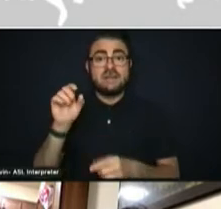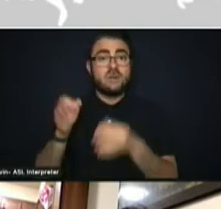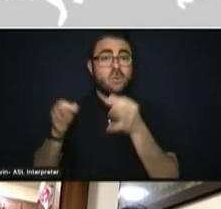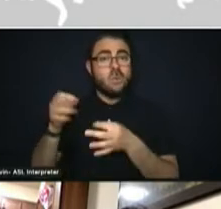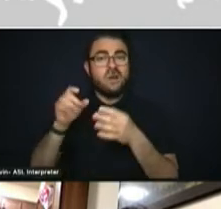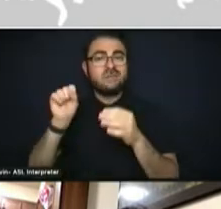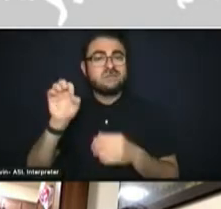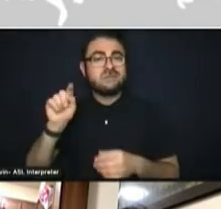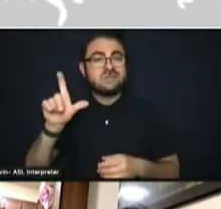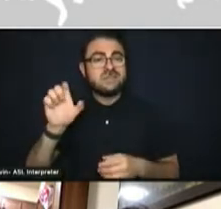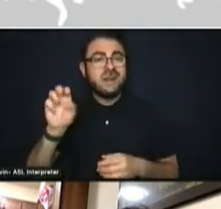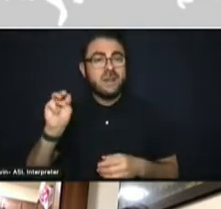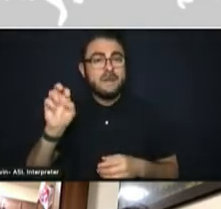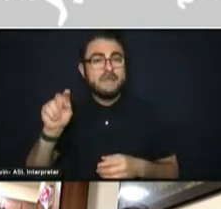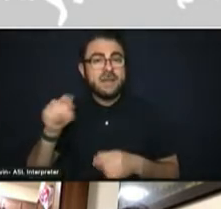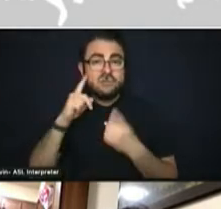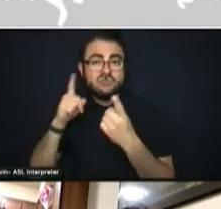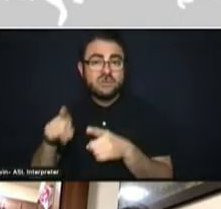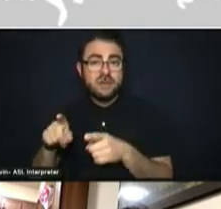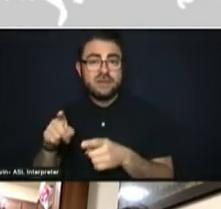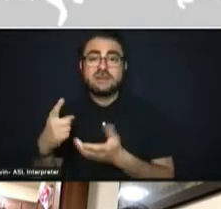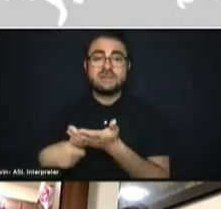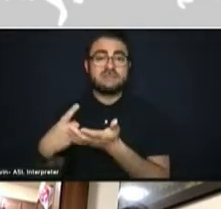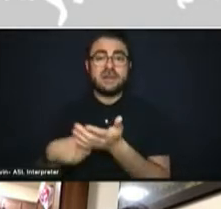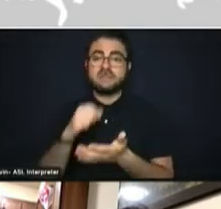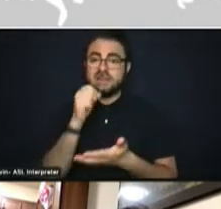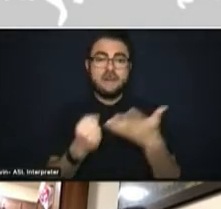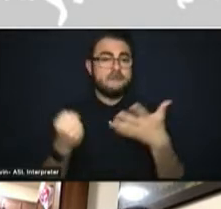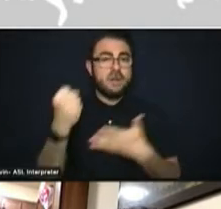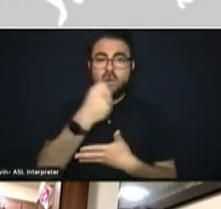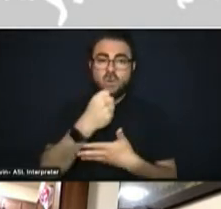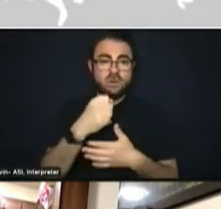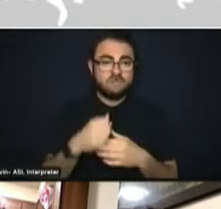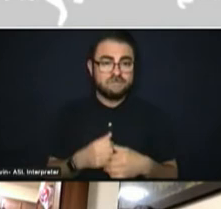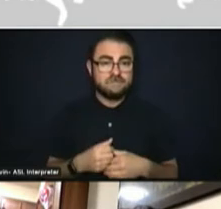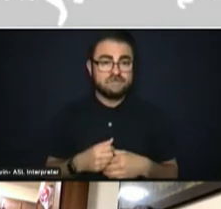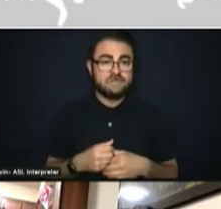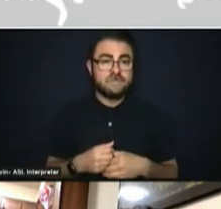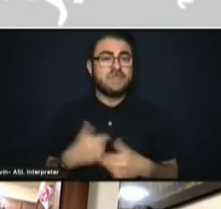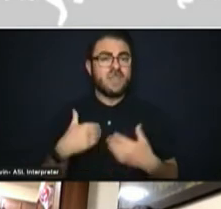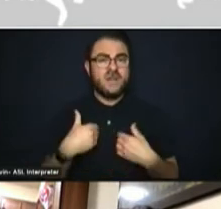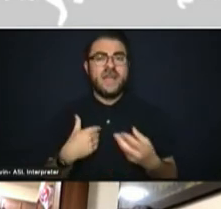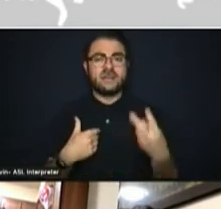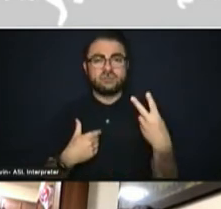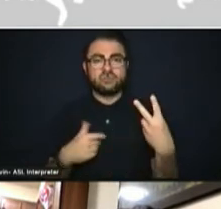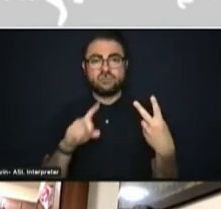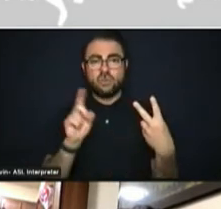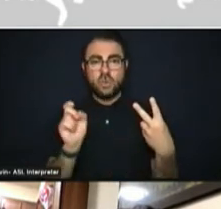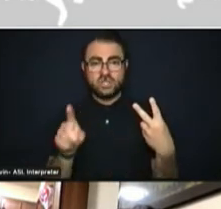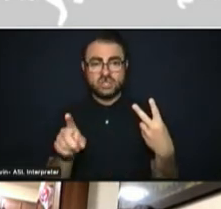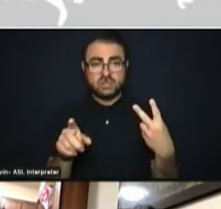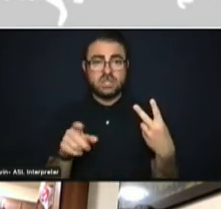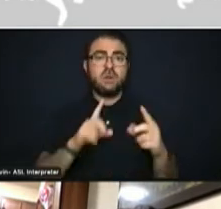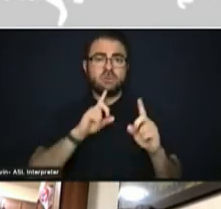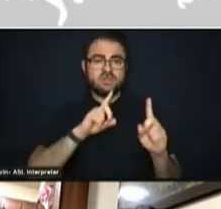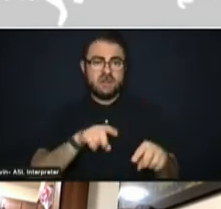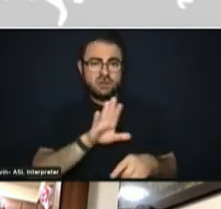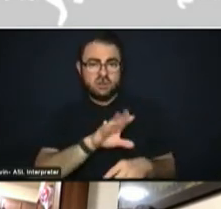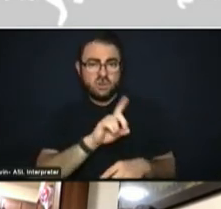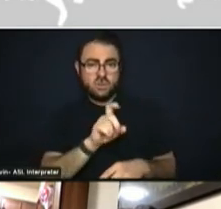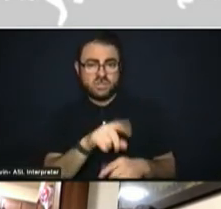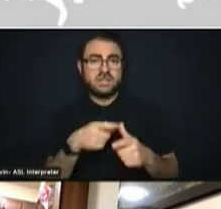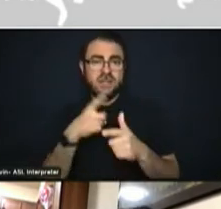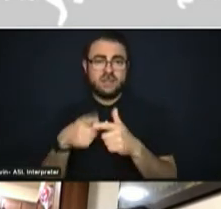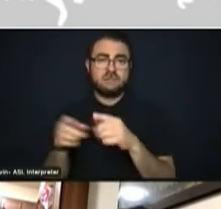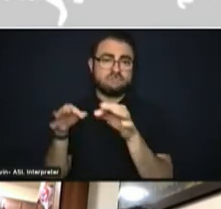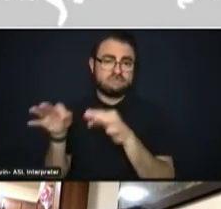So your agenda lists two questions. So I think I'll respond to those and then open it up, you know, the first one, you